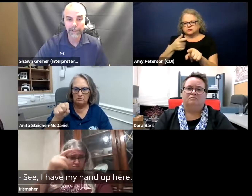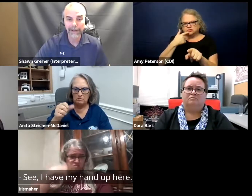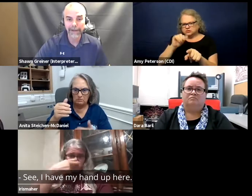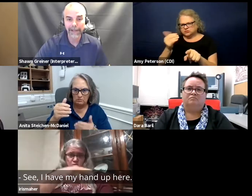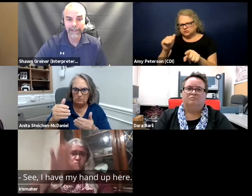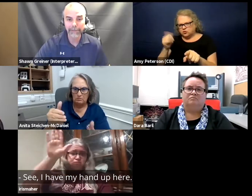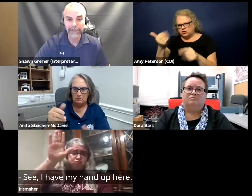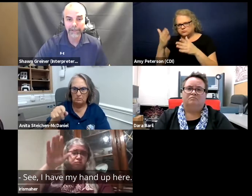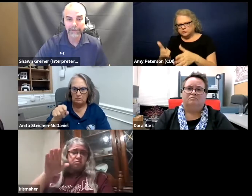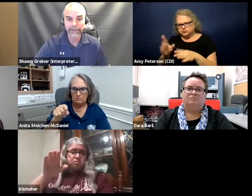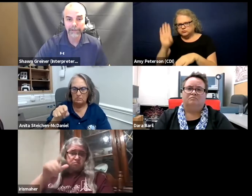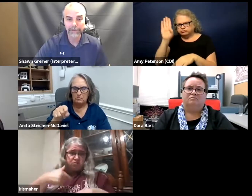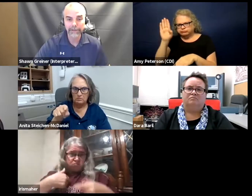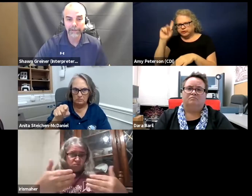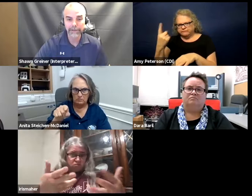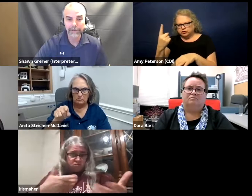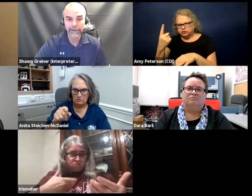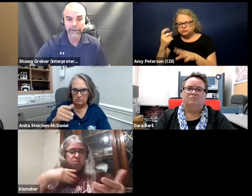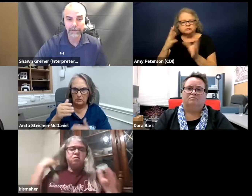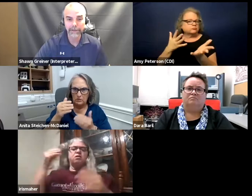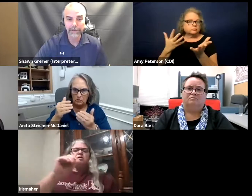See, I have my hand up here.